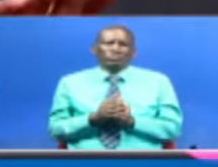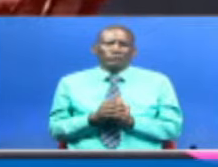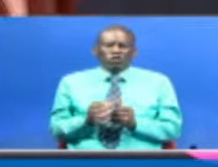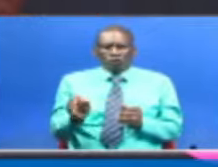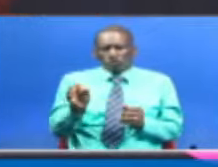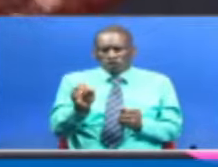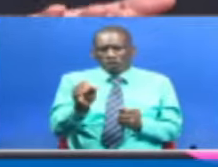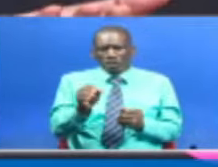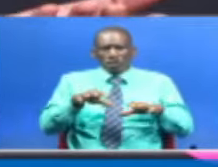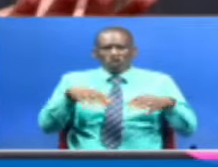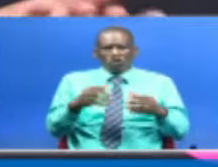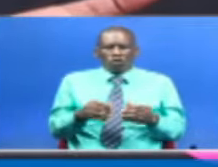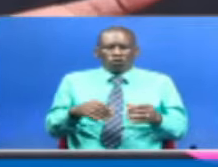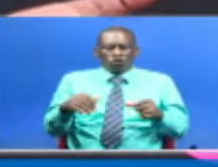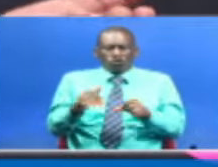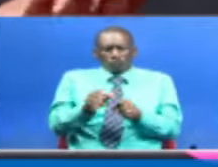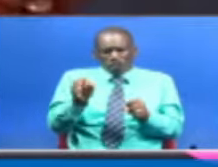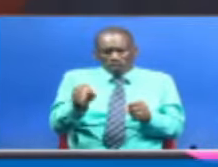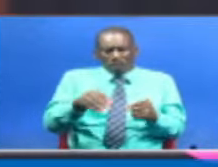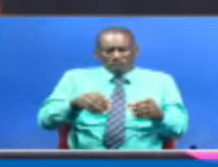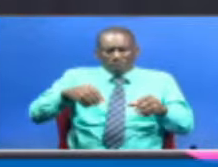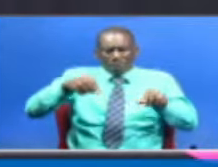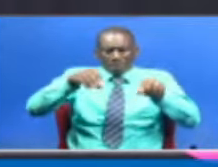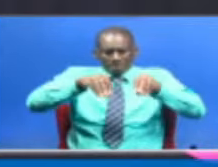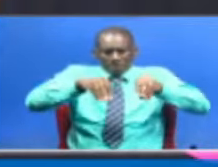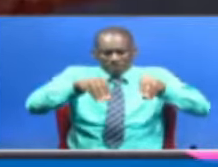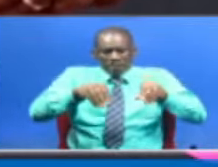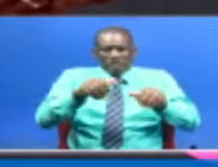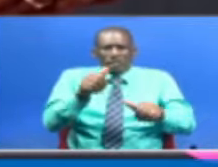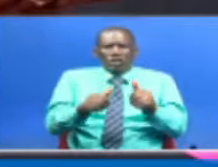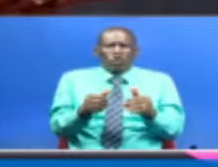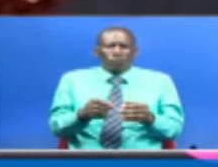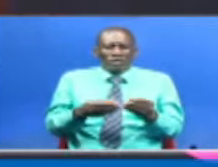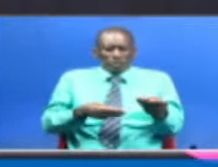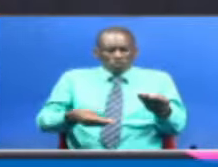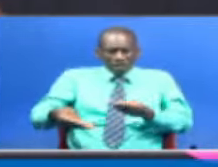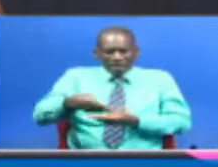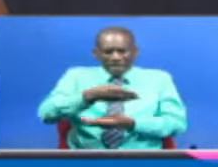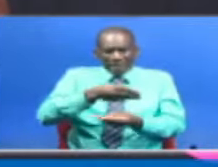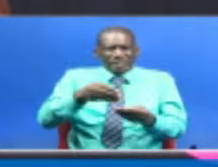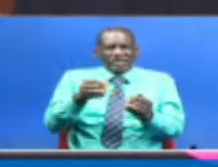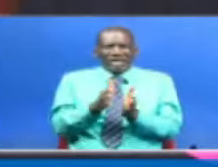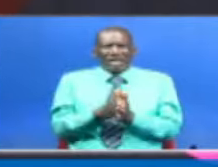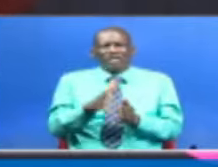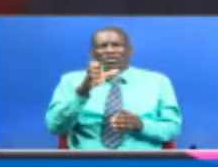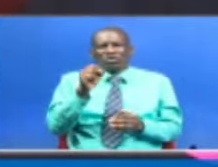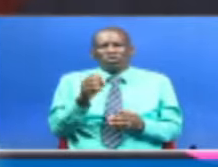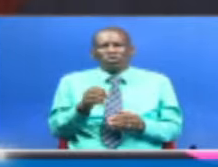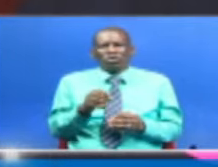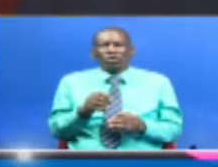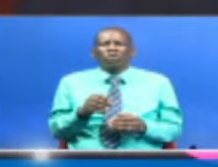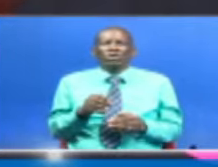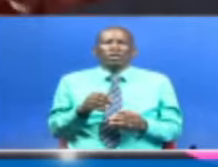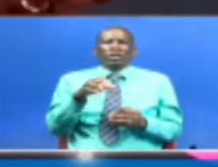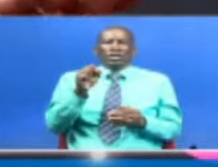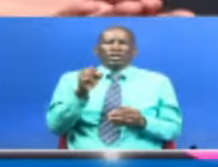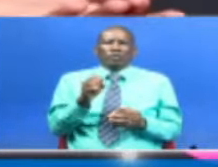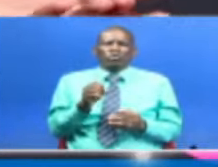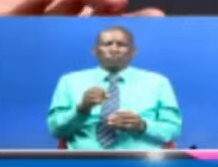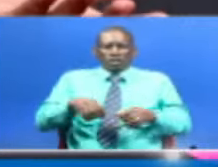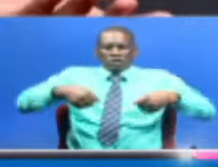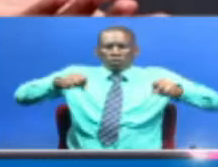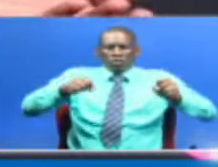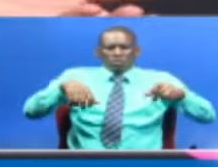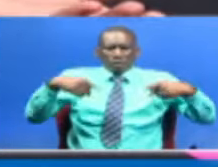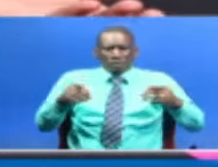charged, or rather fully charged, batteries, which are exchangeable, and therefore we do not the boda rider